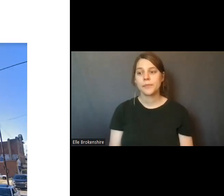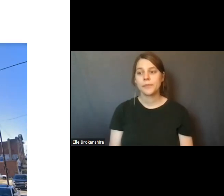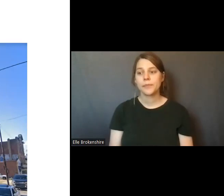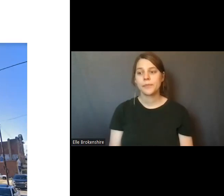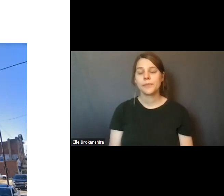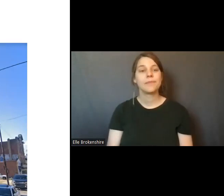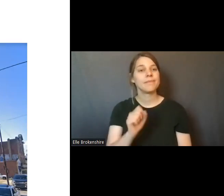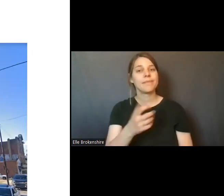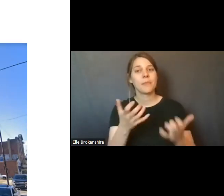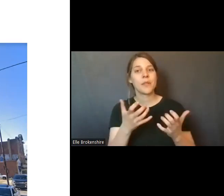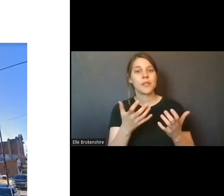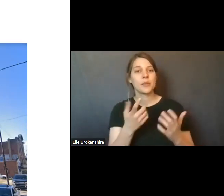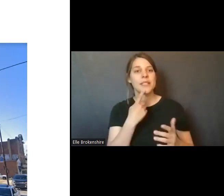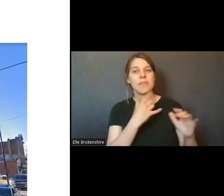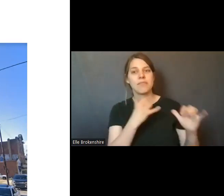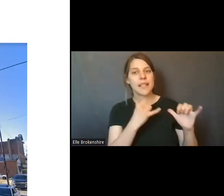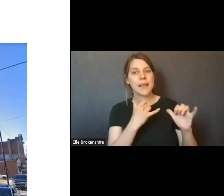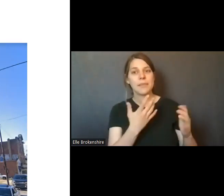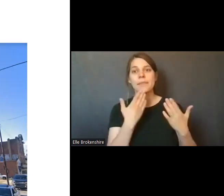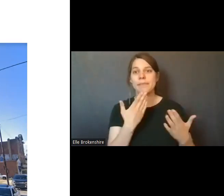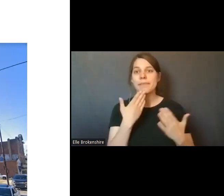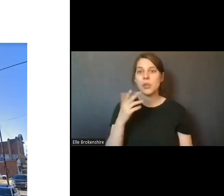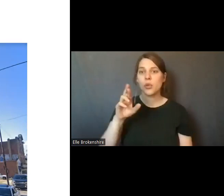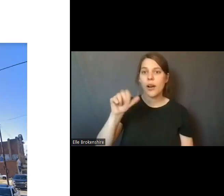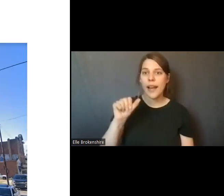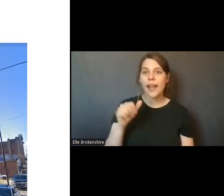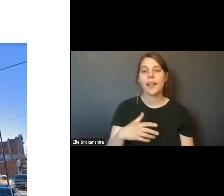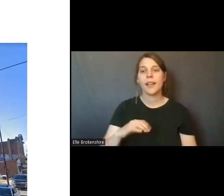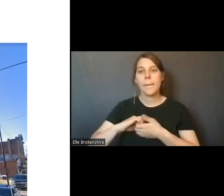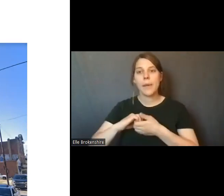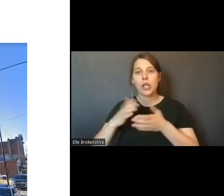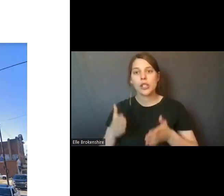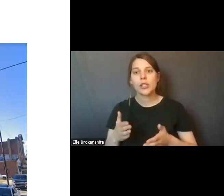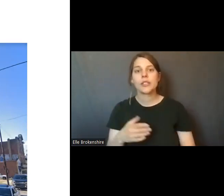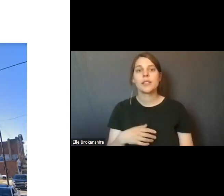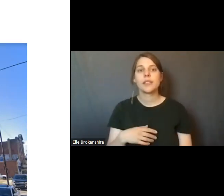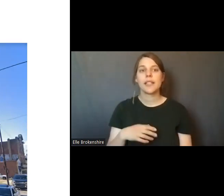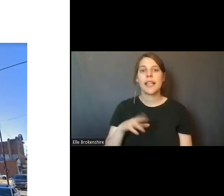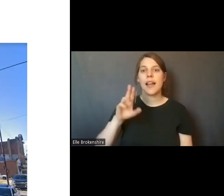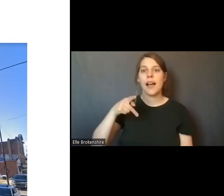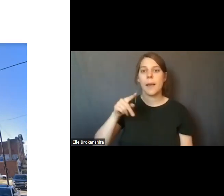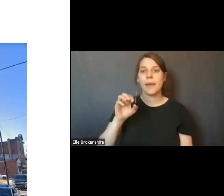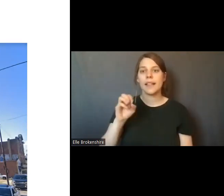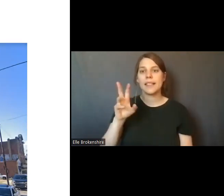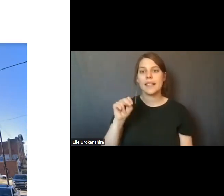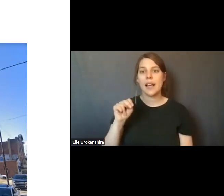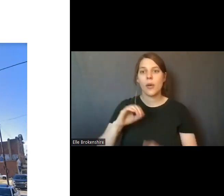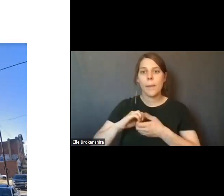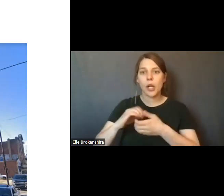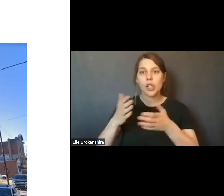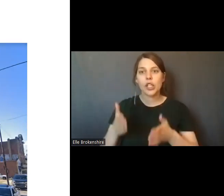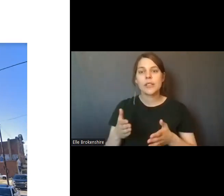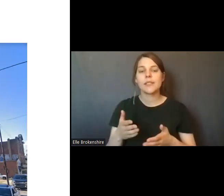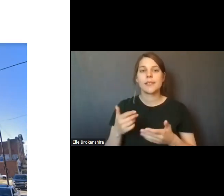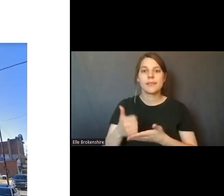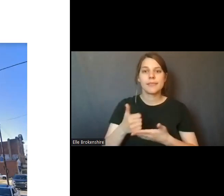Yeah, I just want to echo the same thanks to the URA and to our partners at Uptown Partners helping us move this